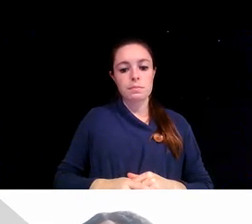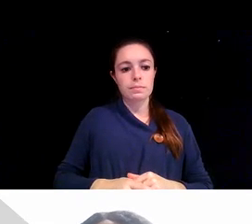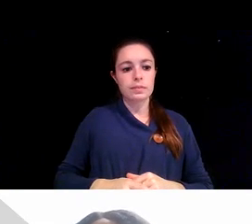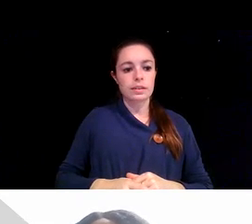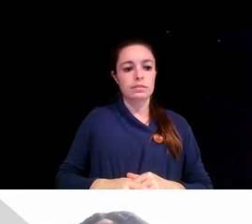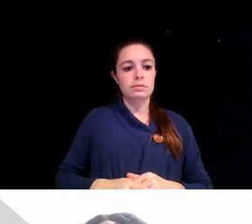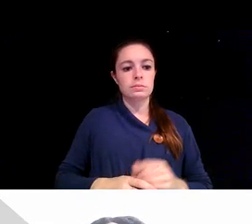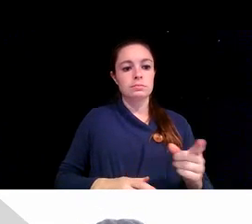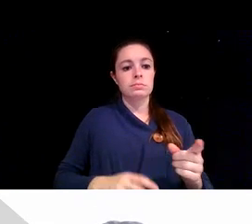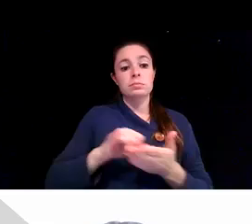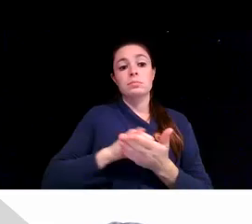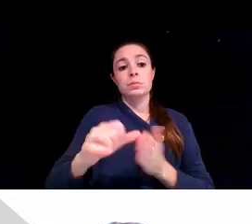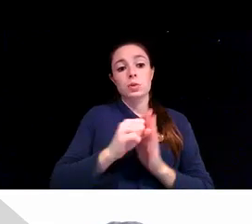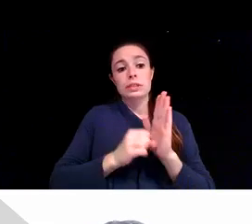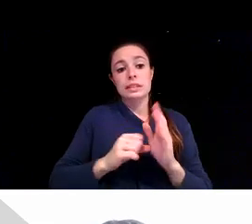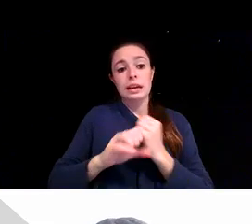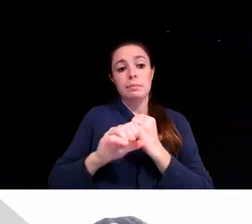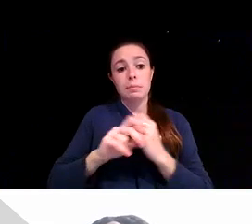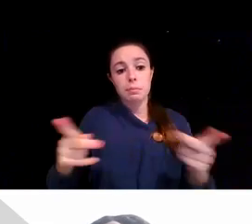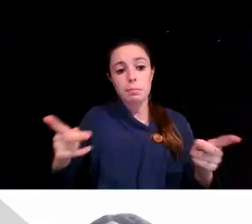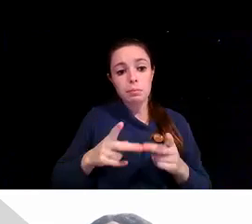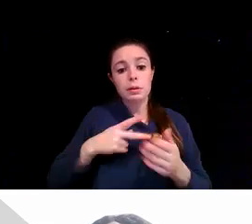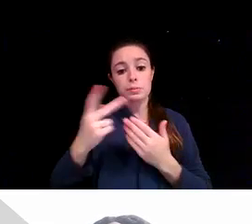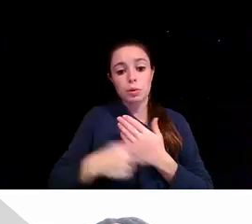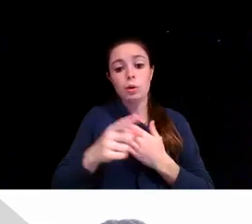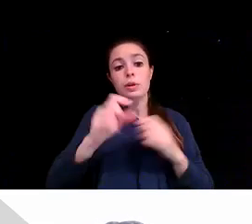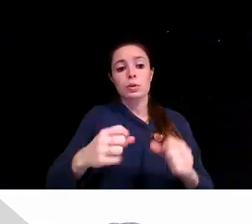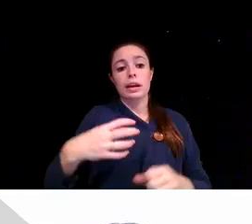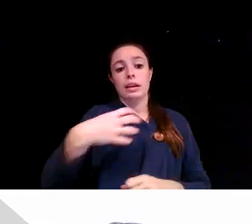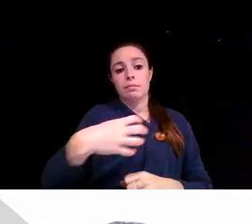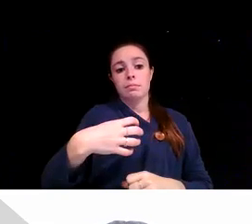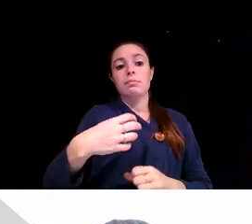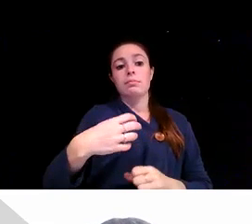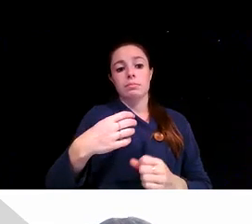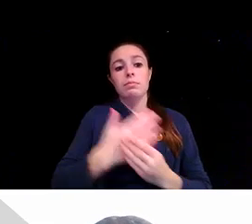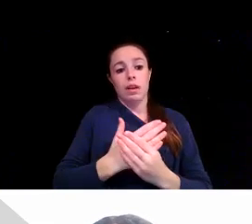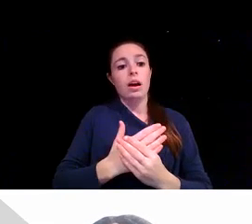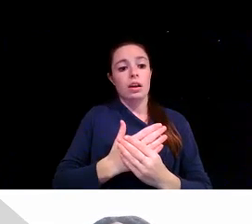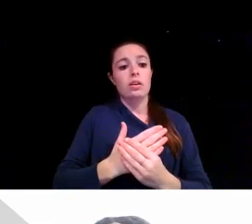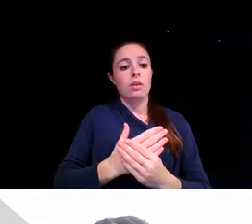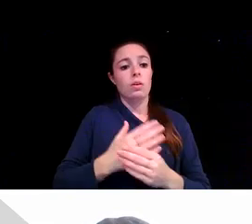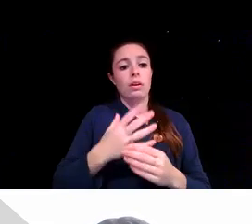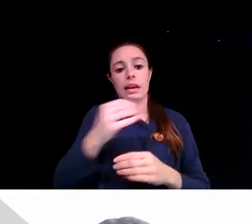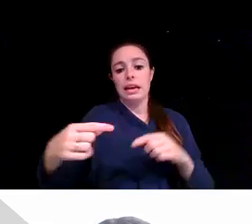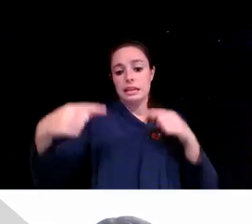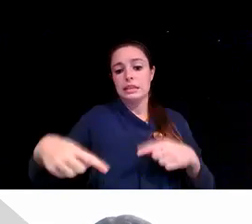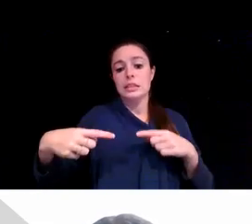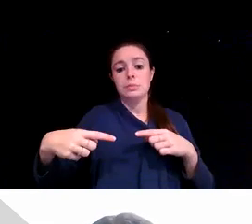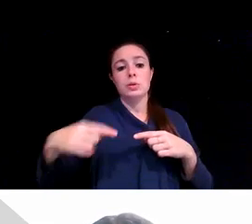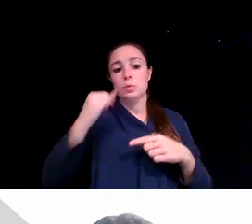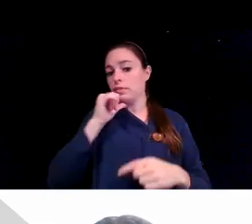programs, you can also dispute and appeal your essential plan determination if you are not